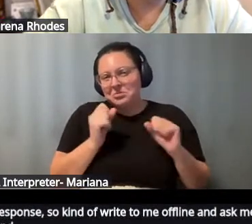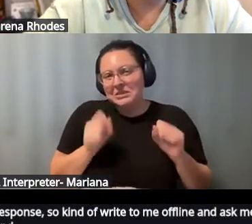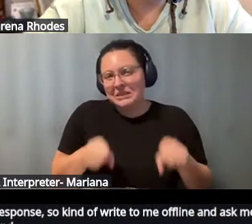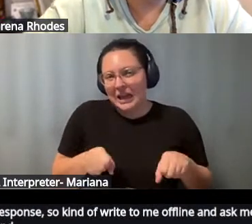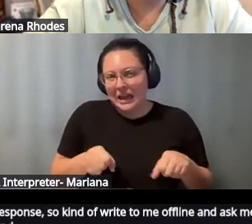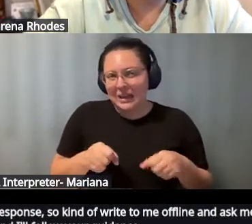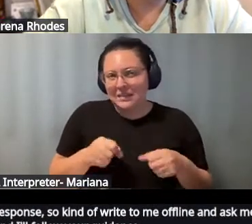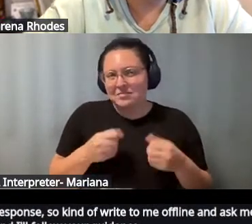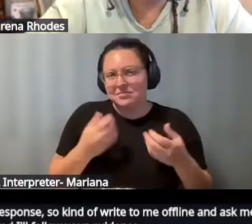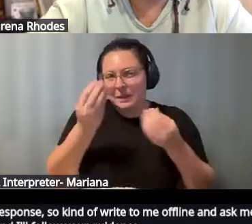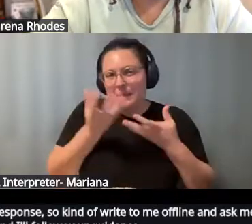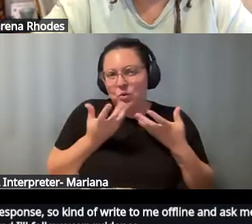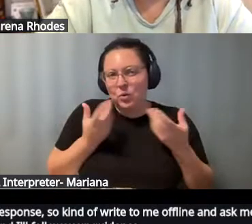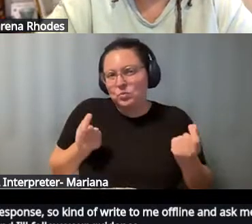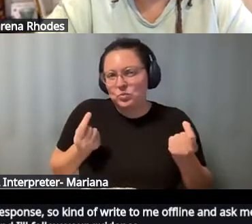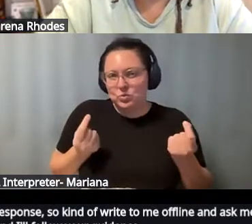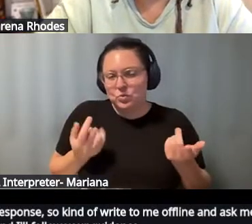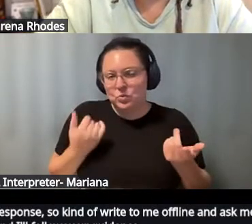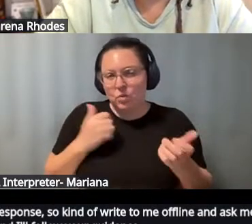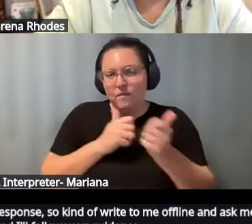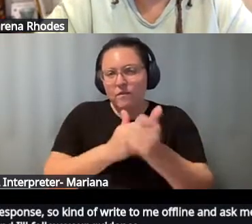guidance.